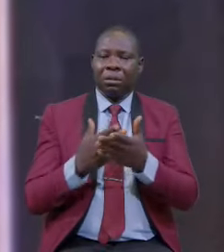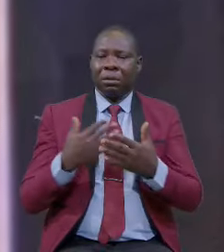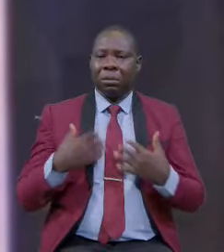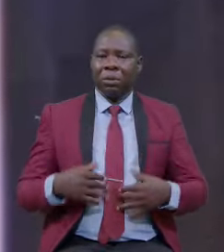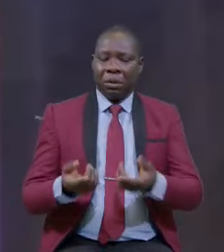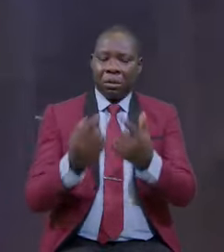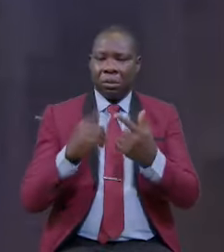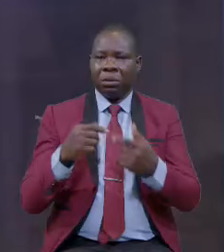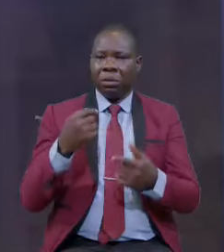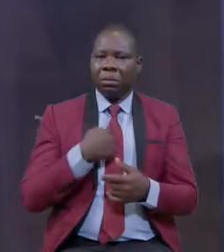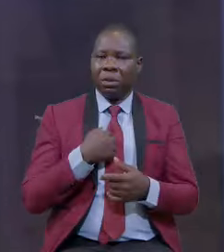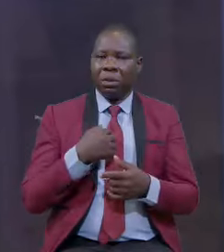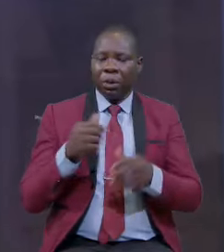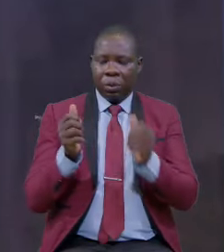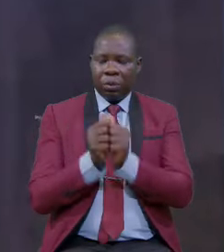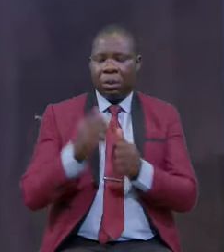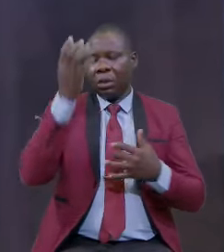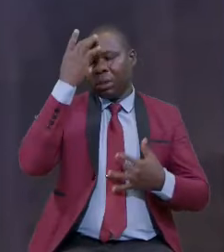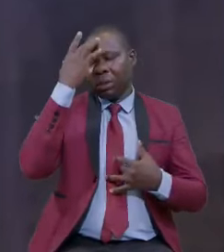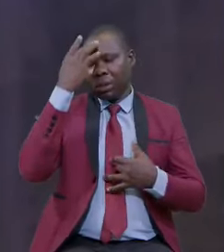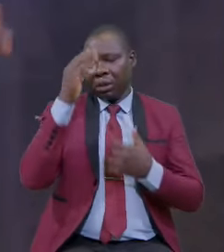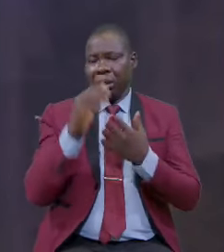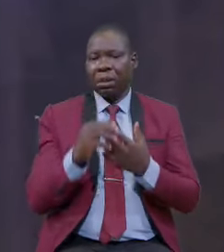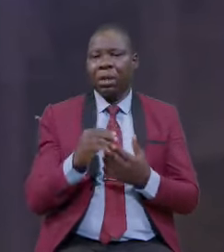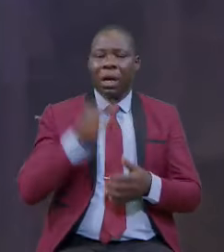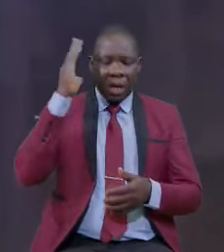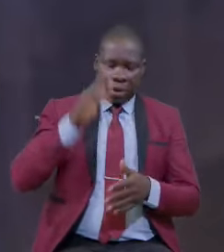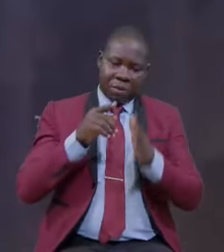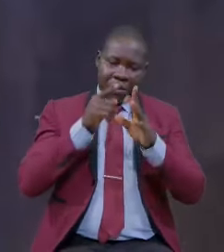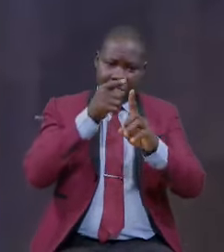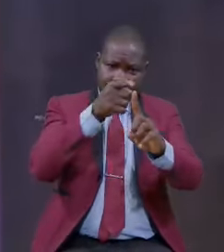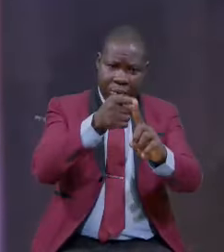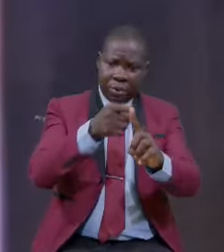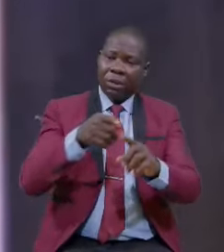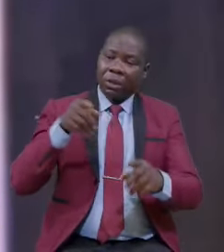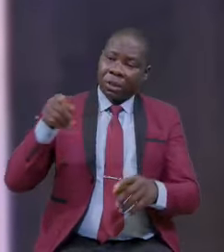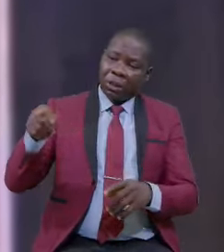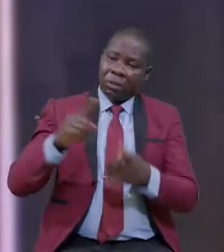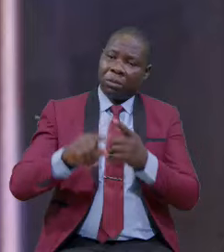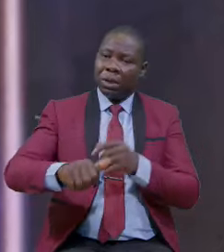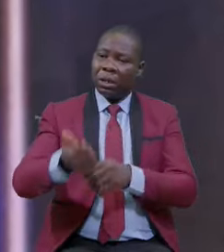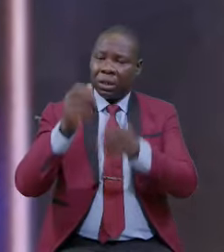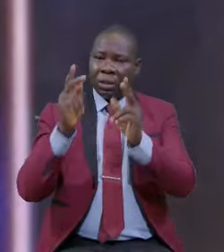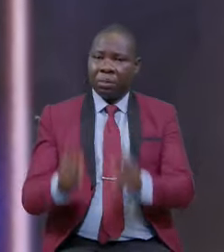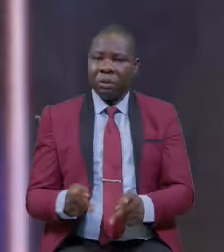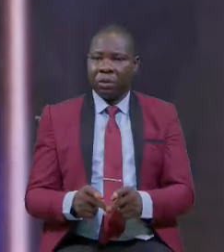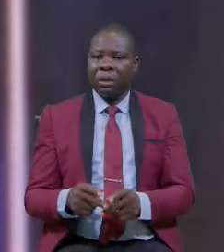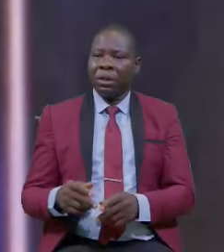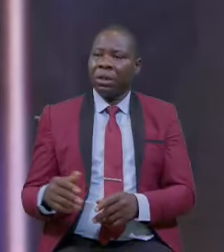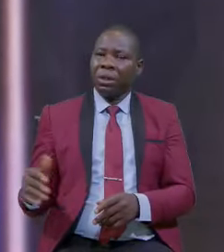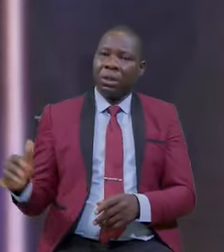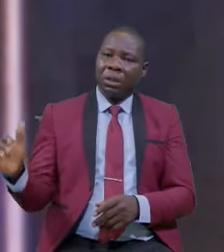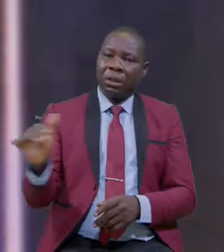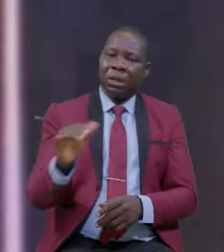will point him to so and so and such. They are the people that pray and